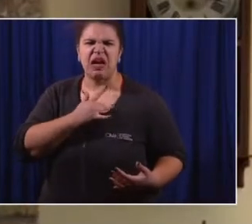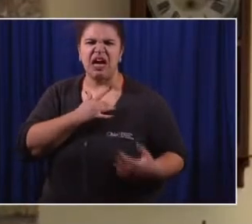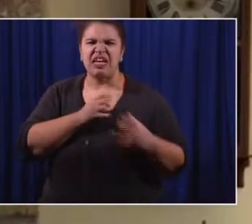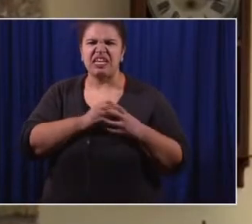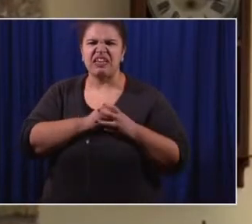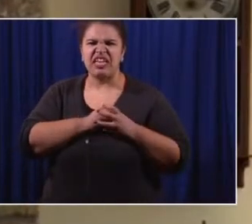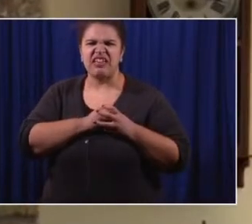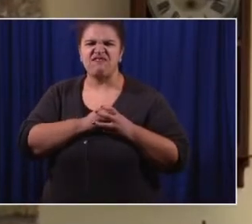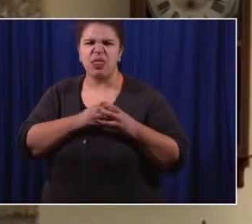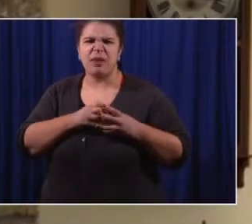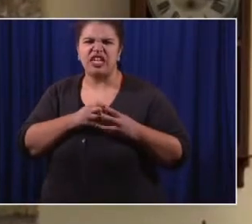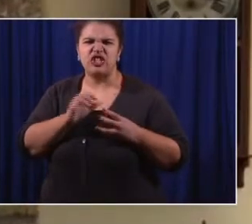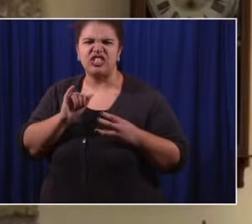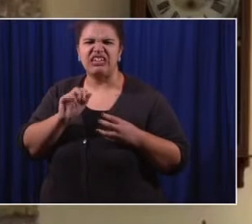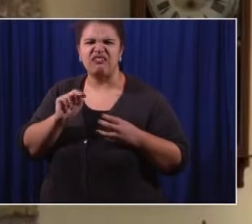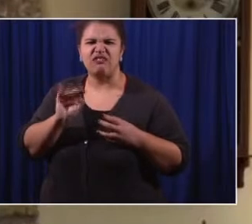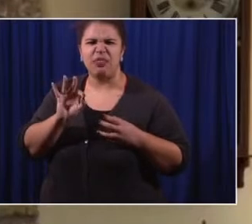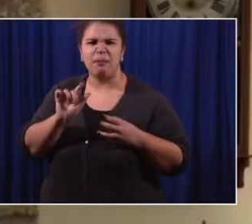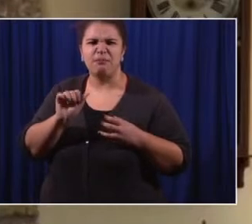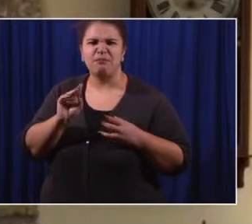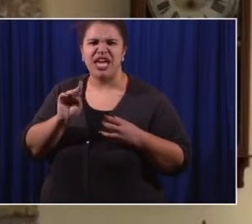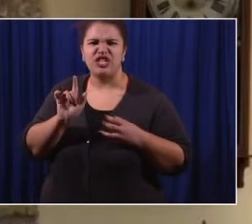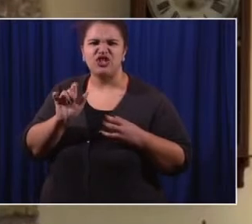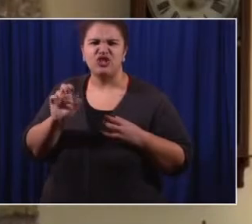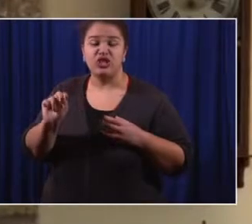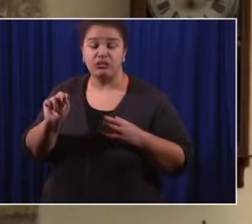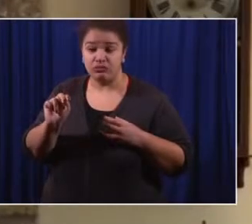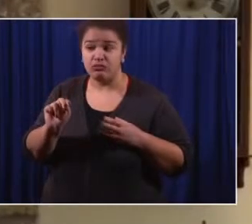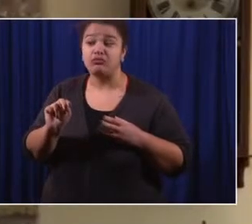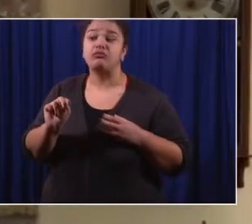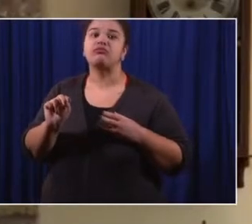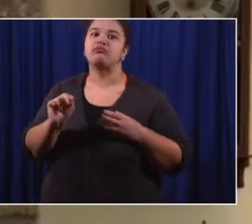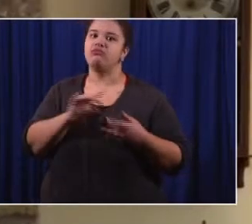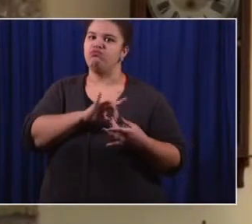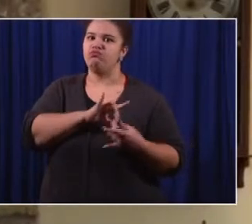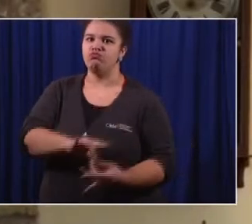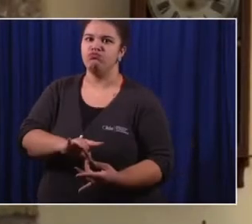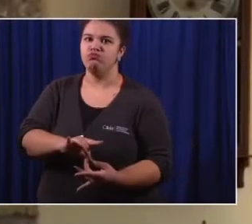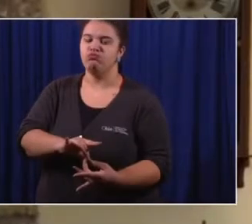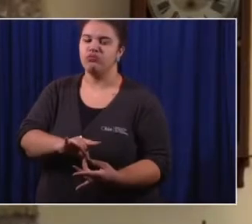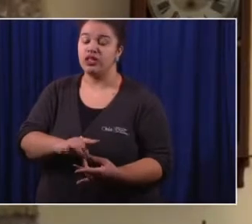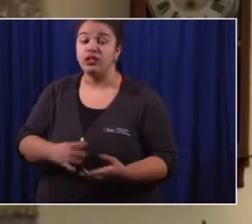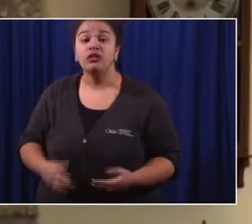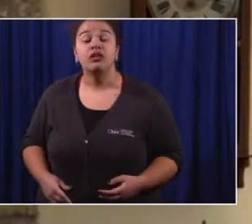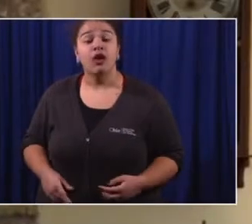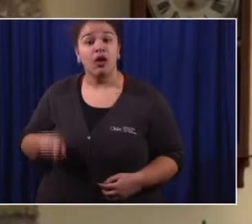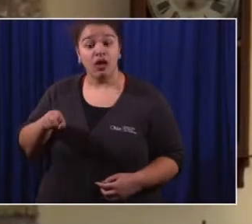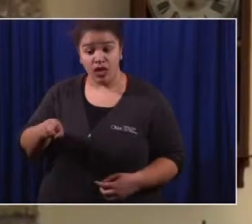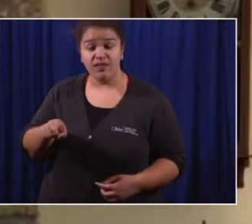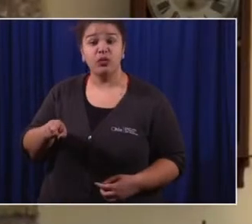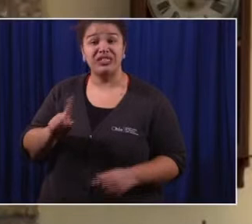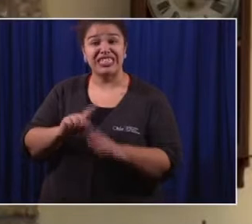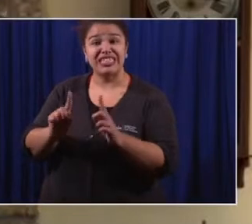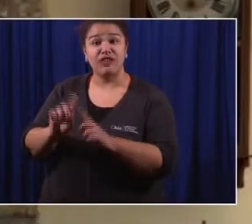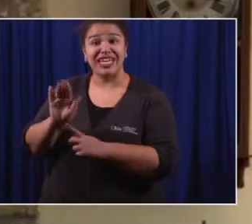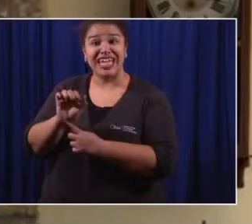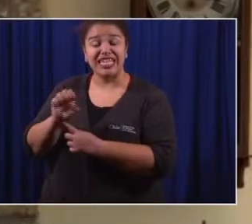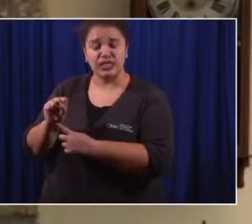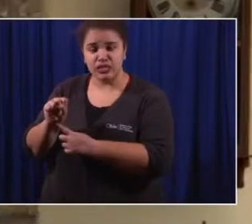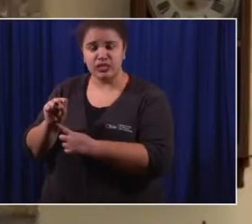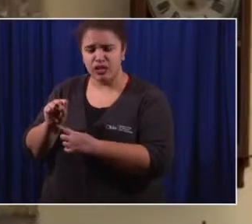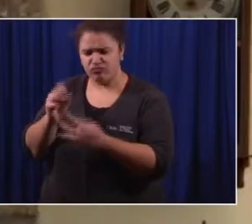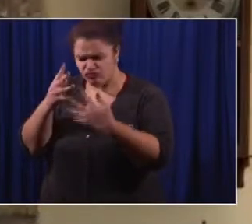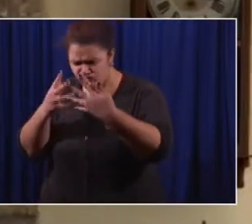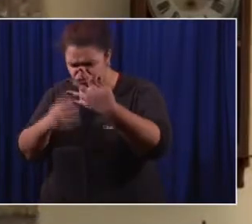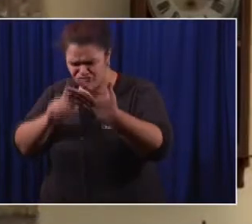heart. In those cases, in each one of those cases at Ohio State, there was not a serious problem. But the point was,